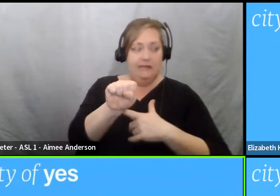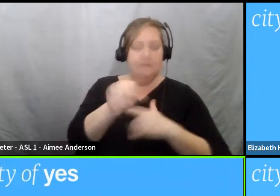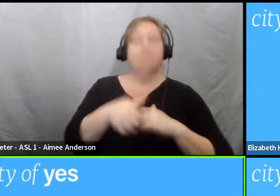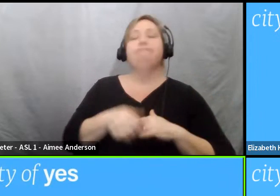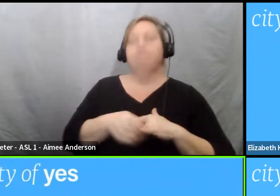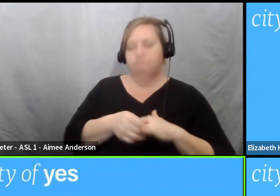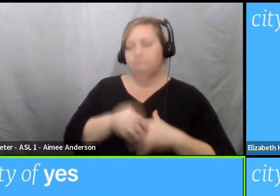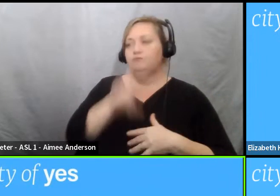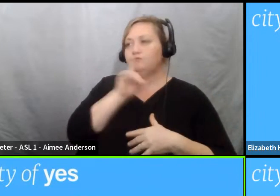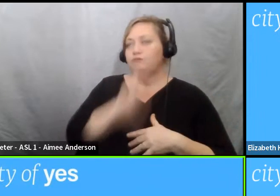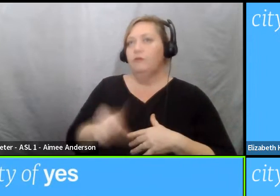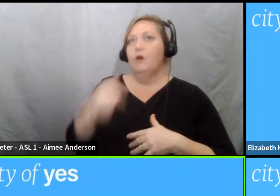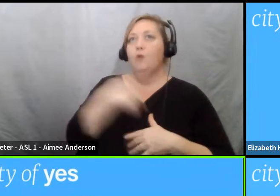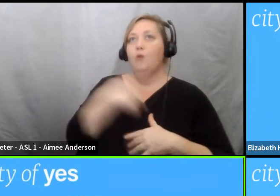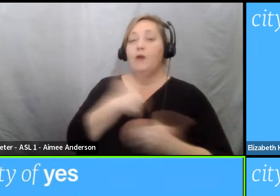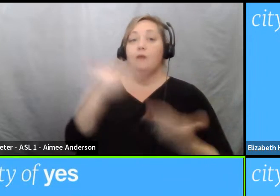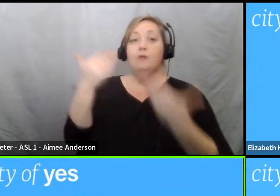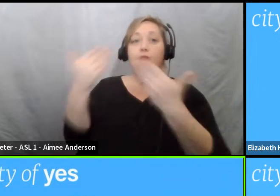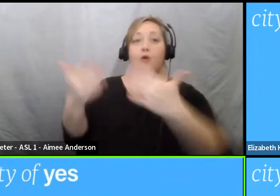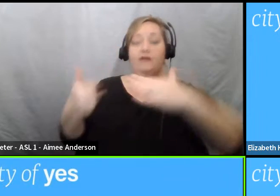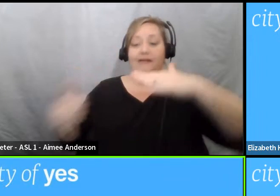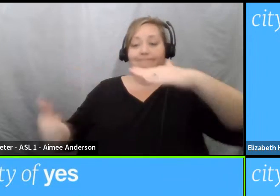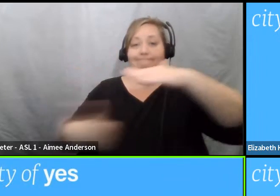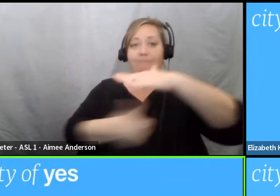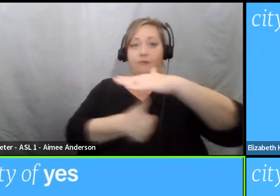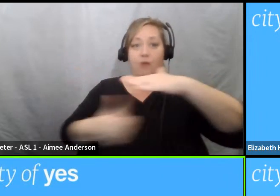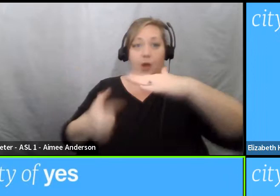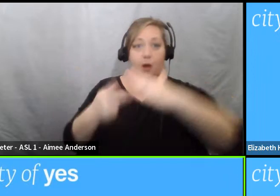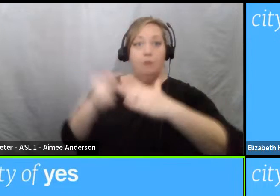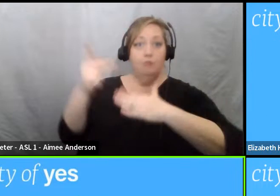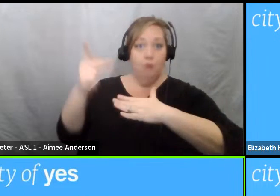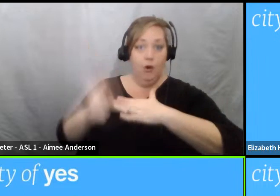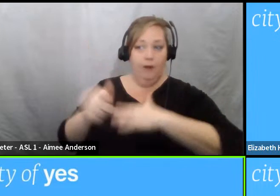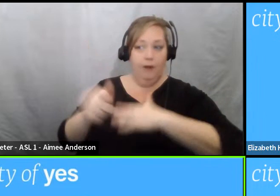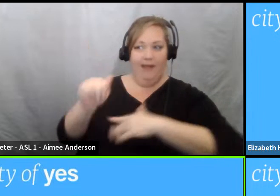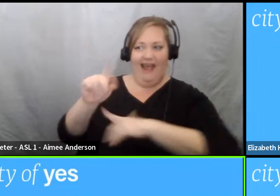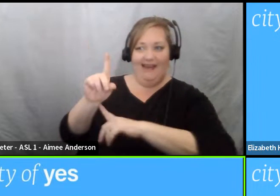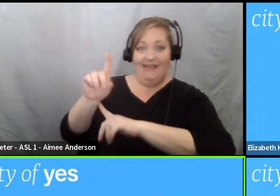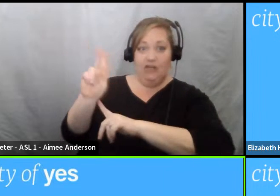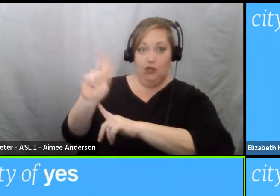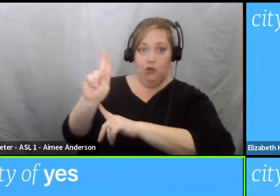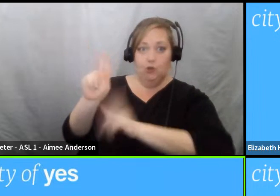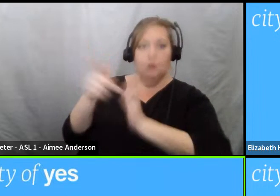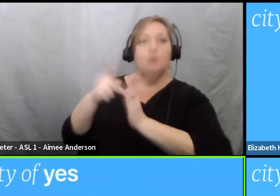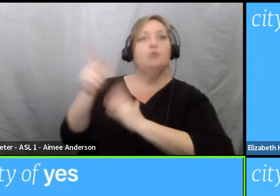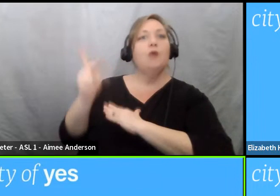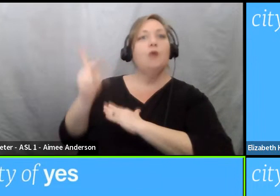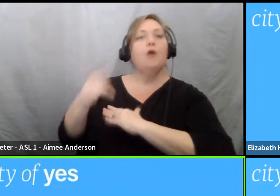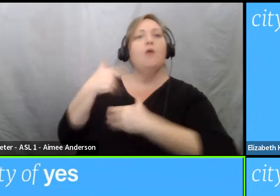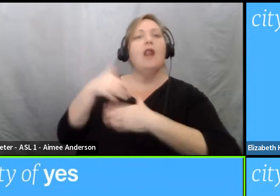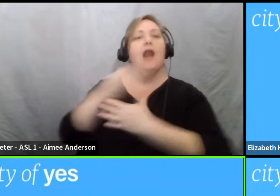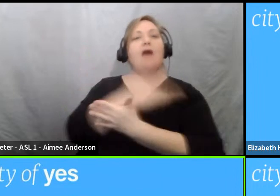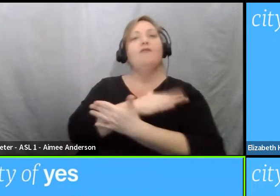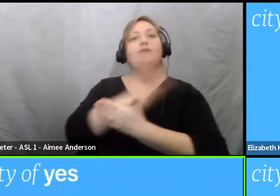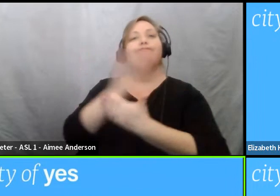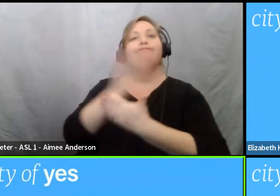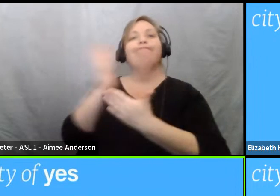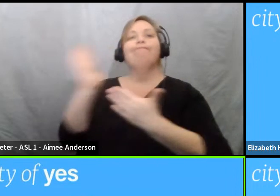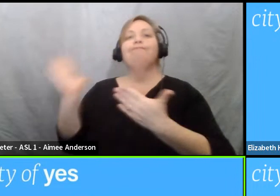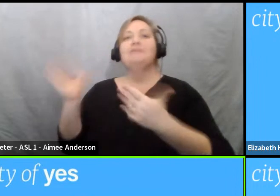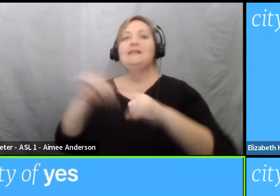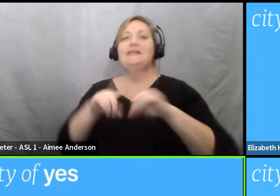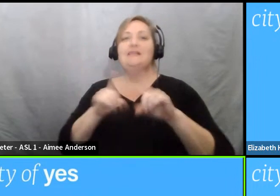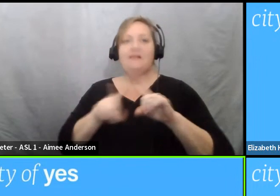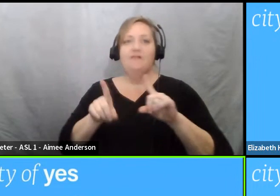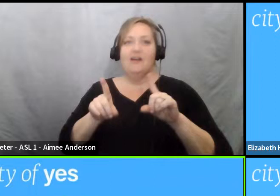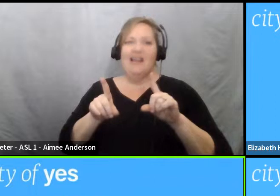we're proposing an accessory dwelling unit program, which I've mentioned, and this ADU program would allow for a range of accessory dwelling units, and that includes